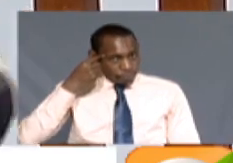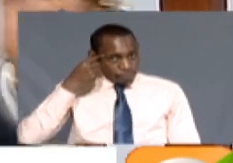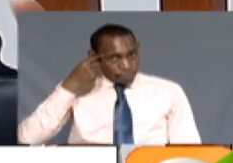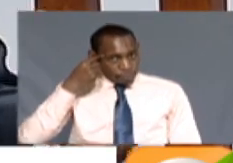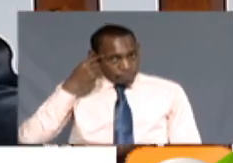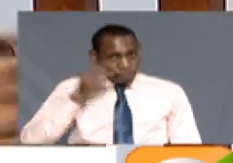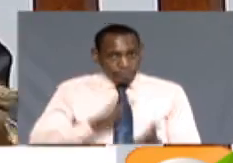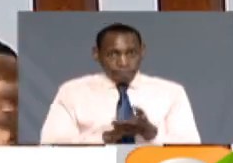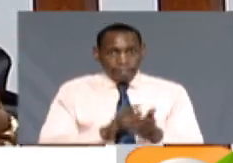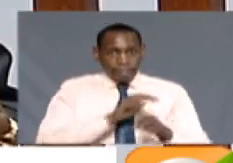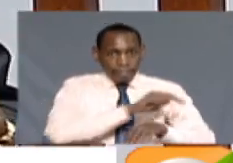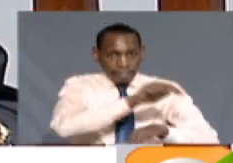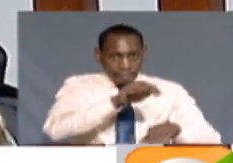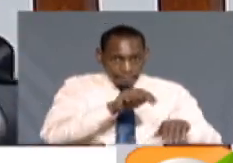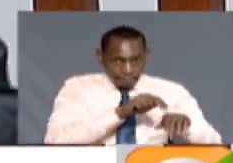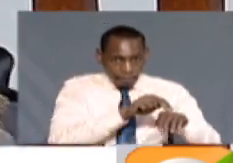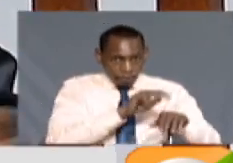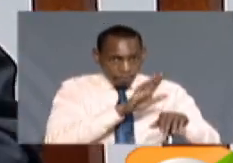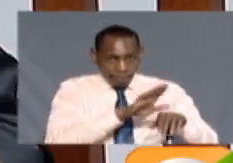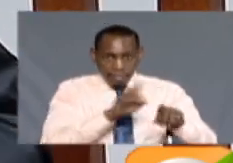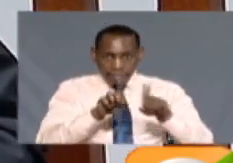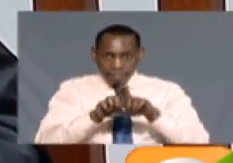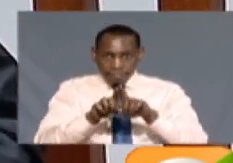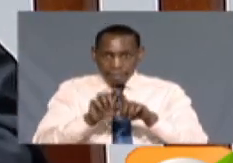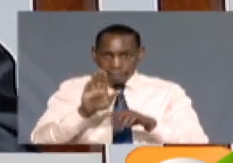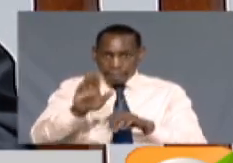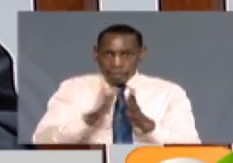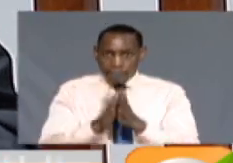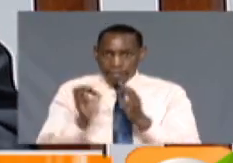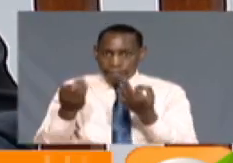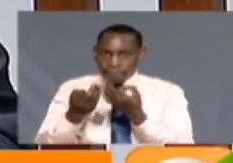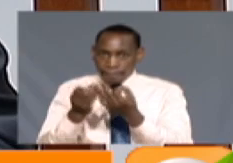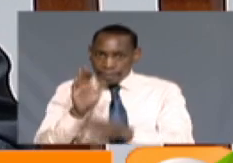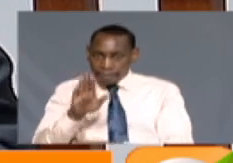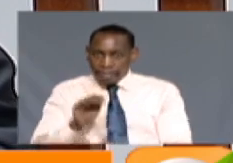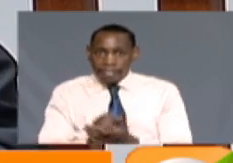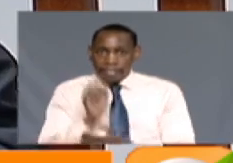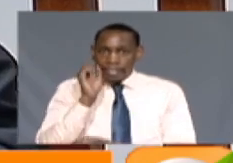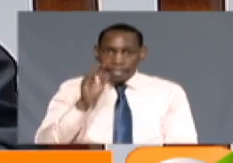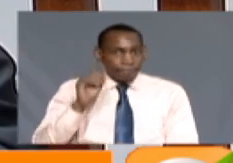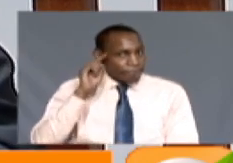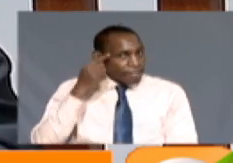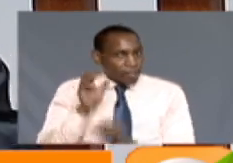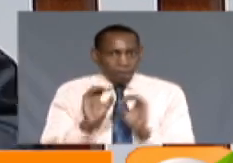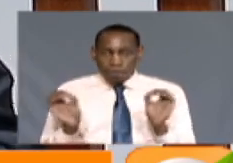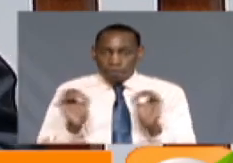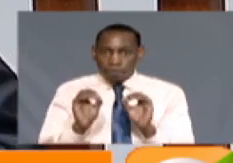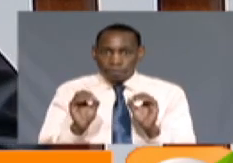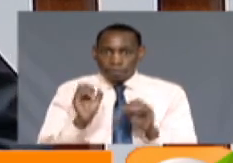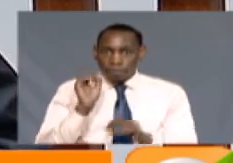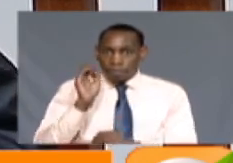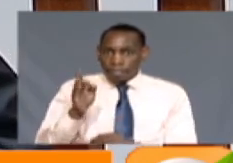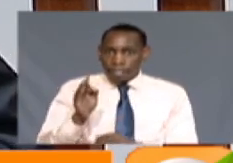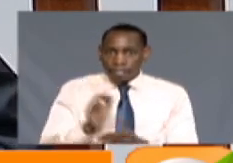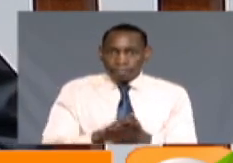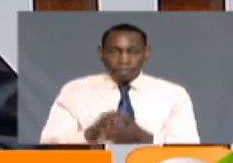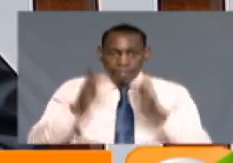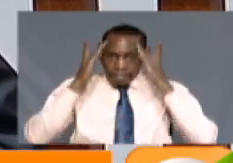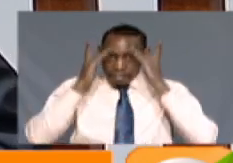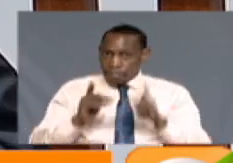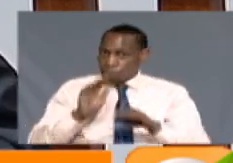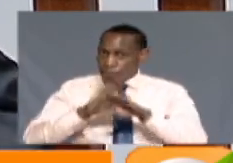A nation is just like you and your family. If you don't think, if you don't make right